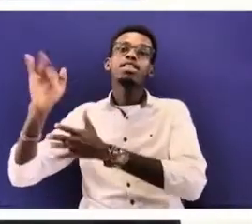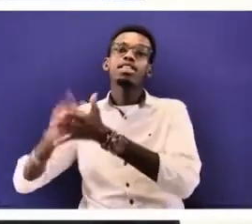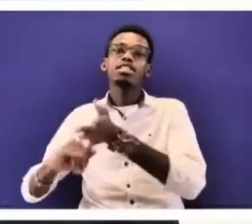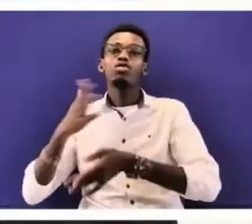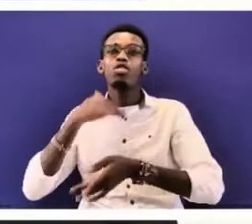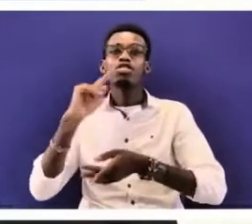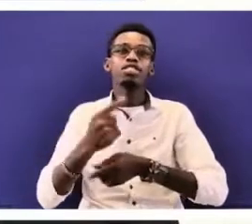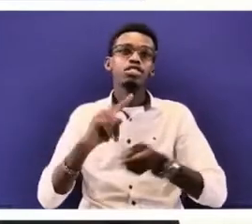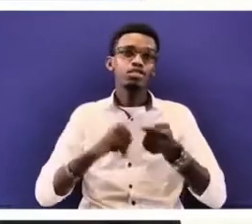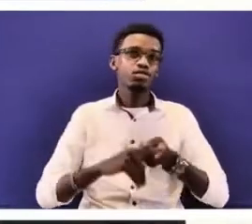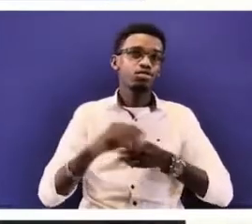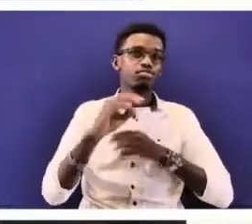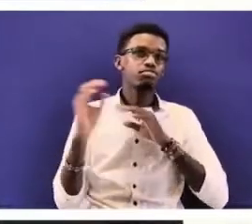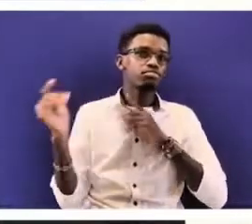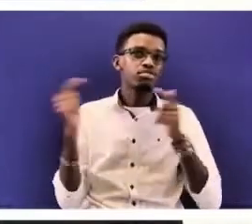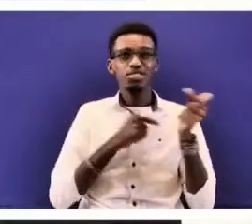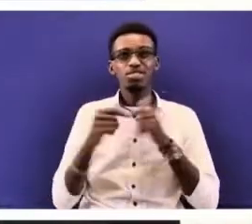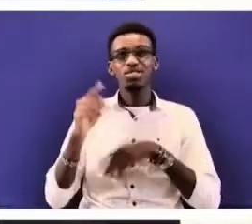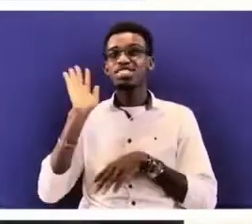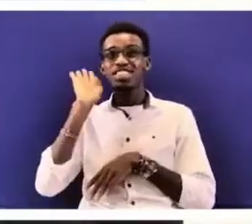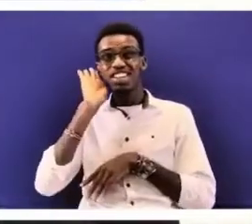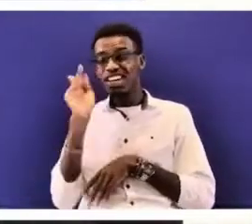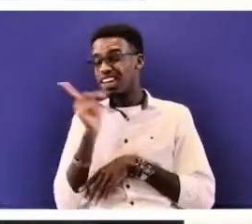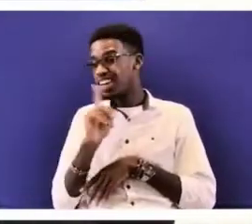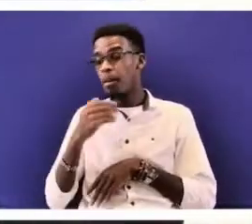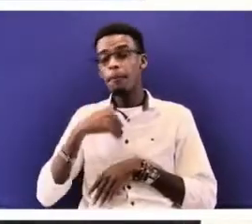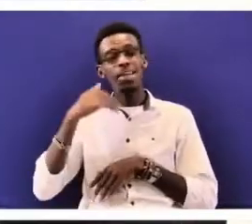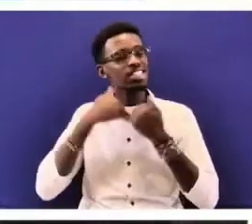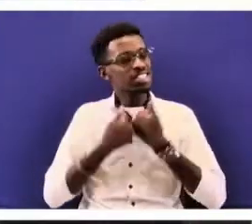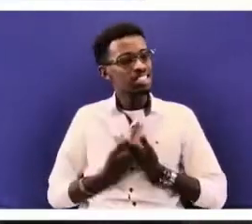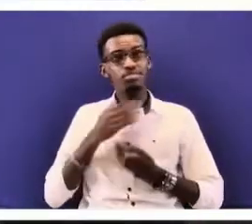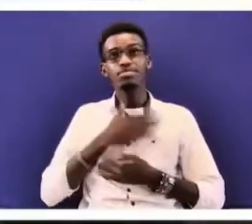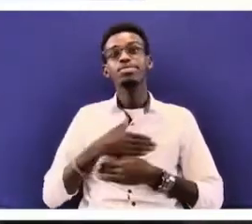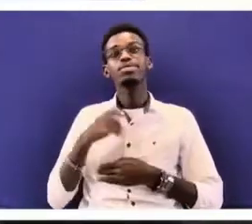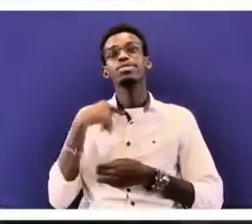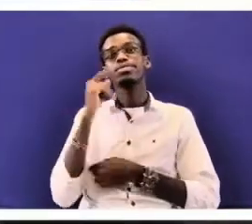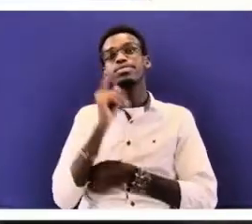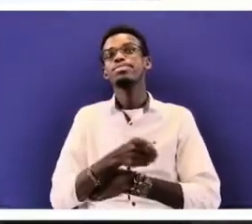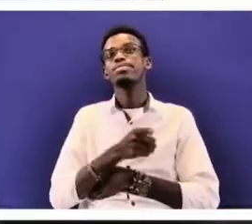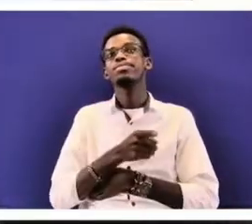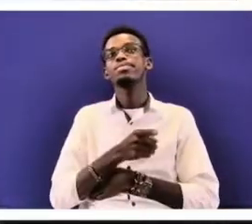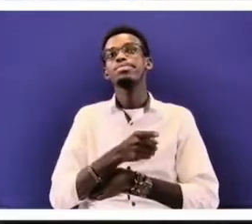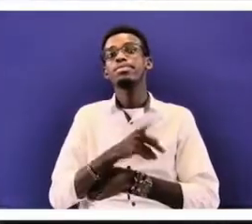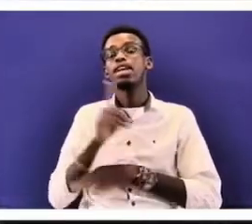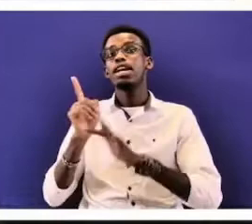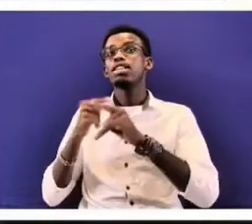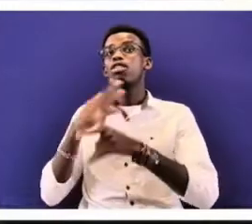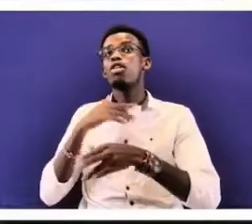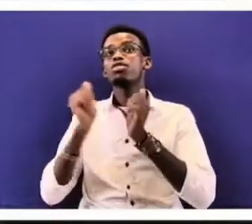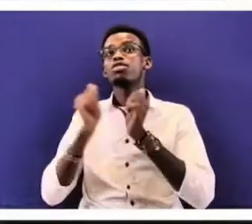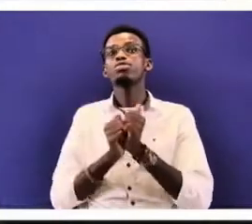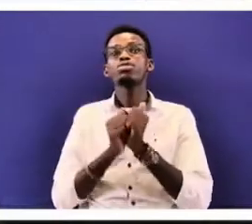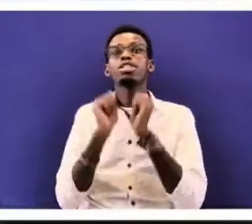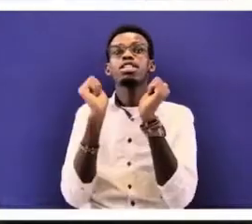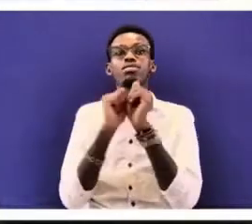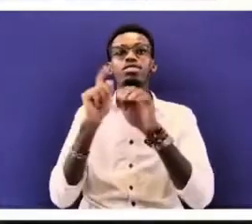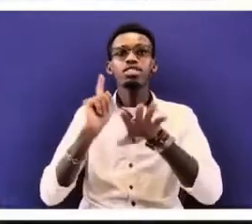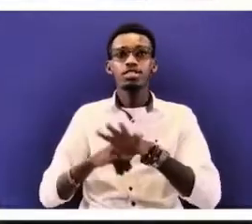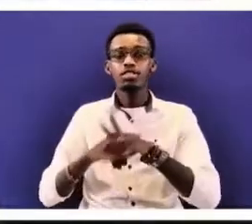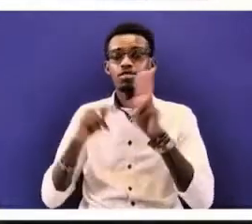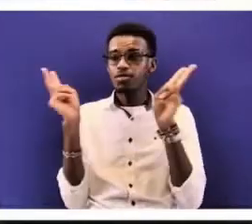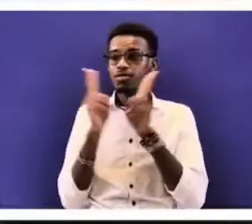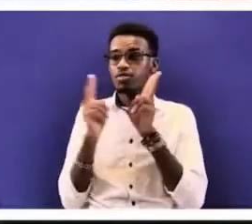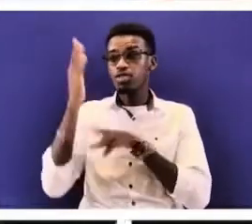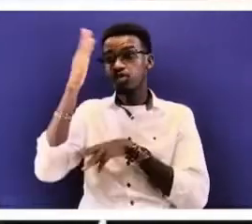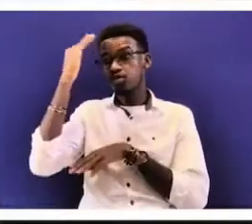your ukulele. I don't want to hear it. I'm too tired. I went to a restaurant one time, and there was a very